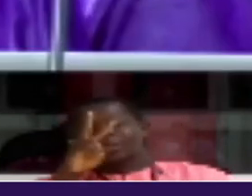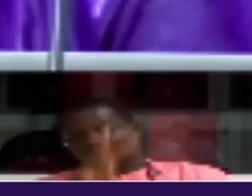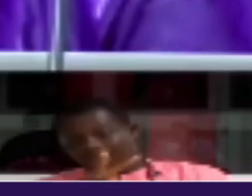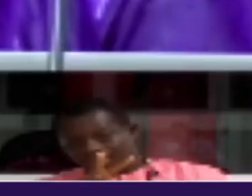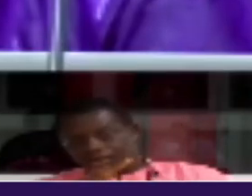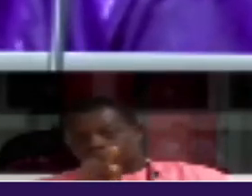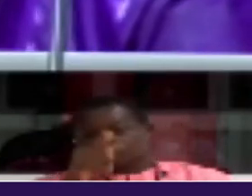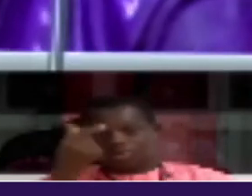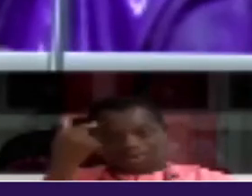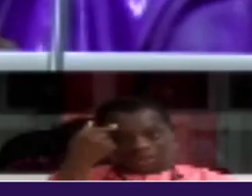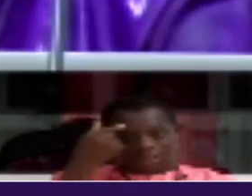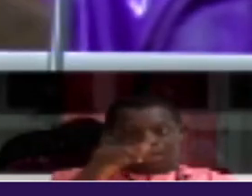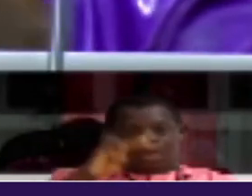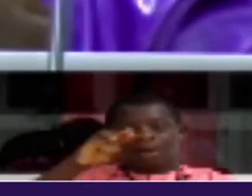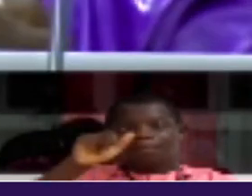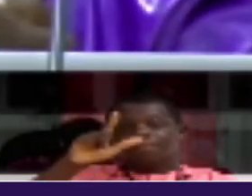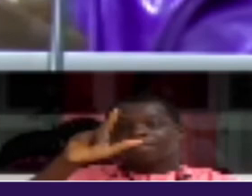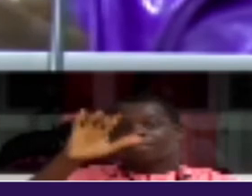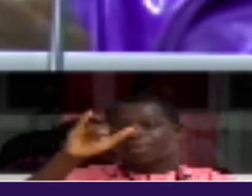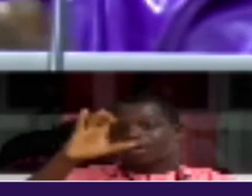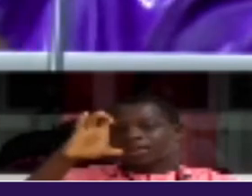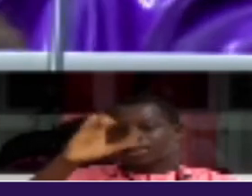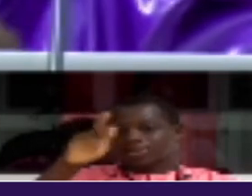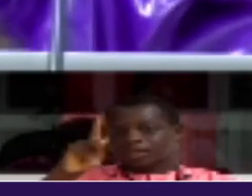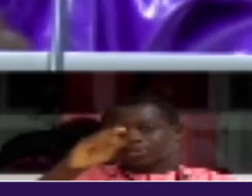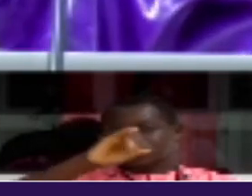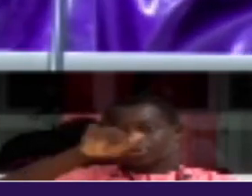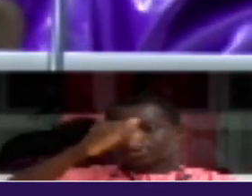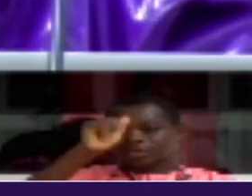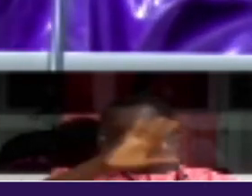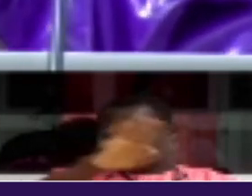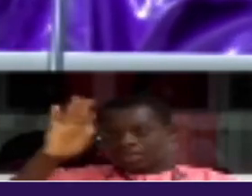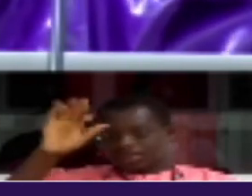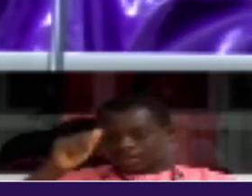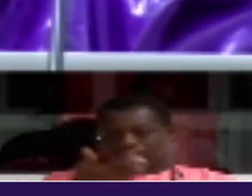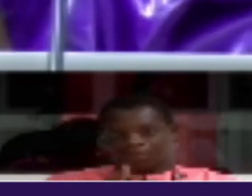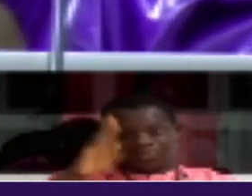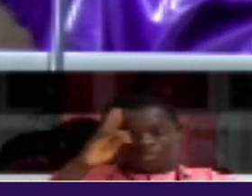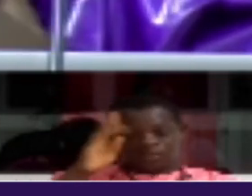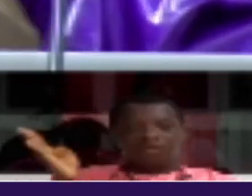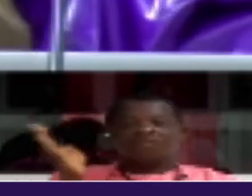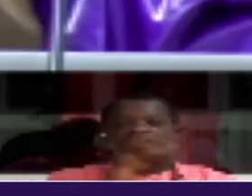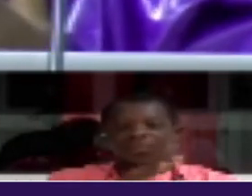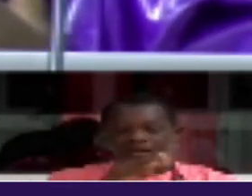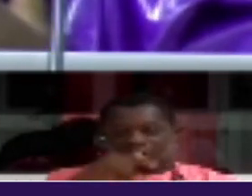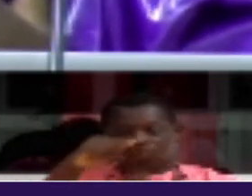Do you think Malik Jatta would have a reason to lie about how the victim died?